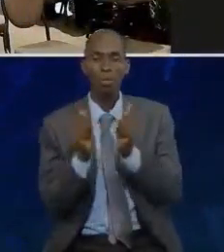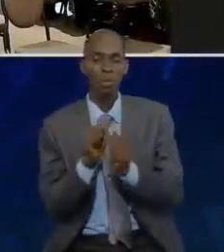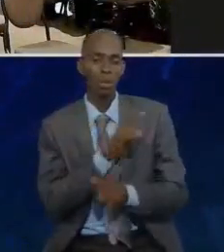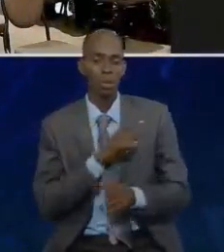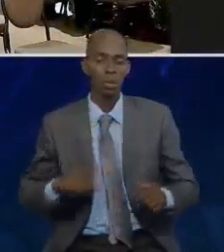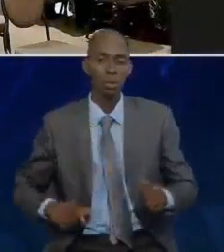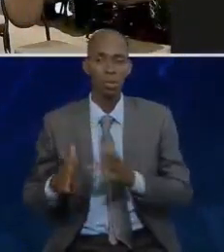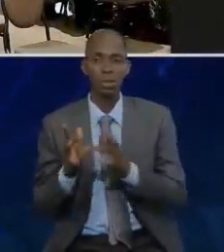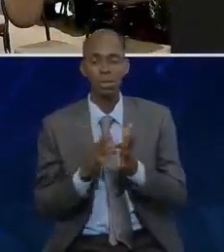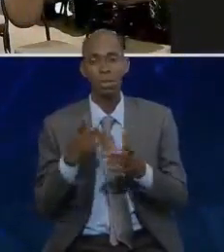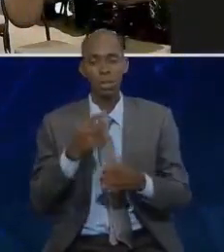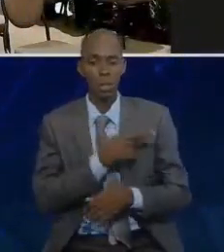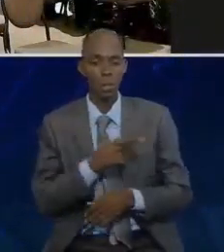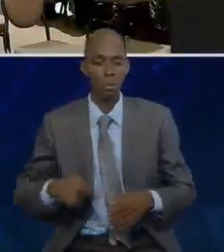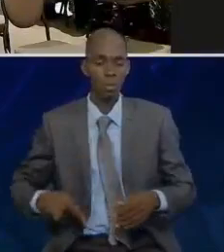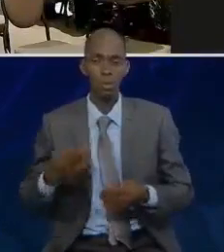of Peace,